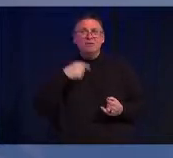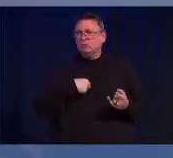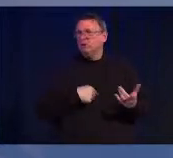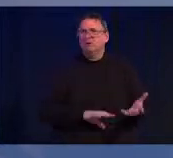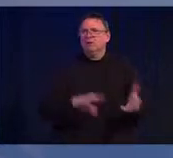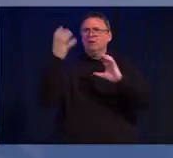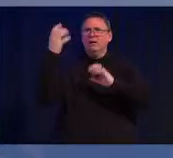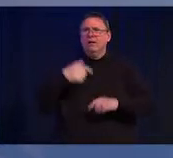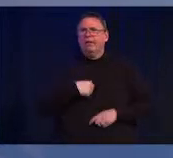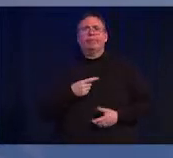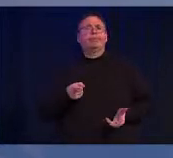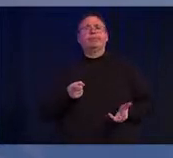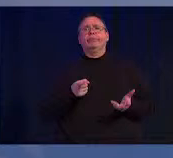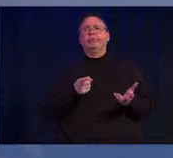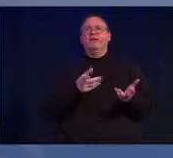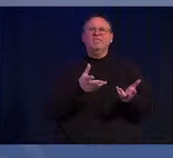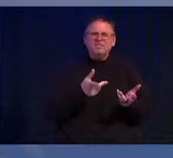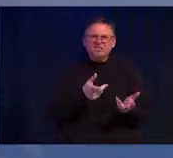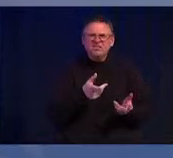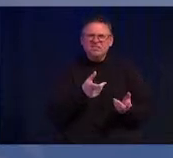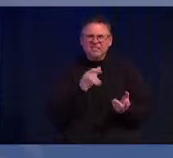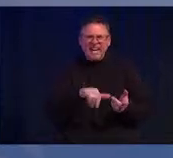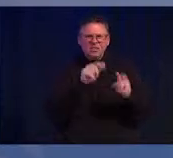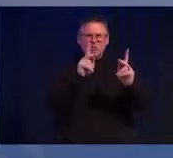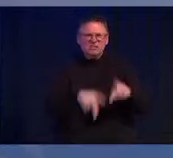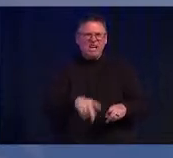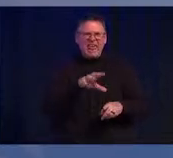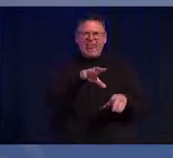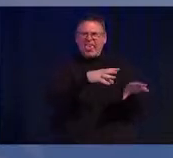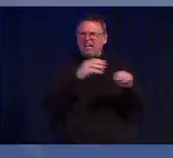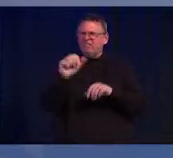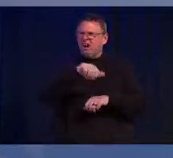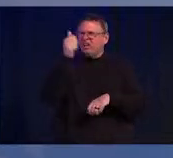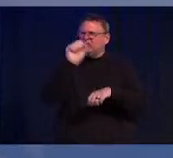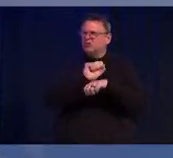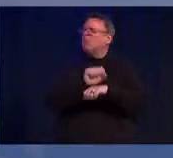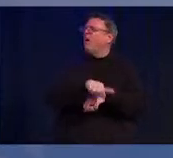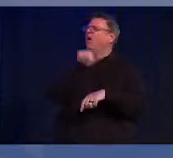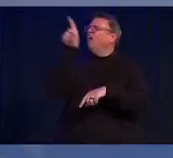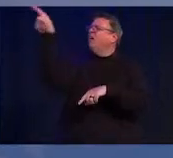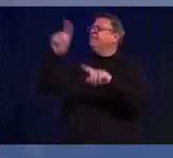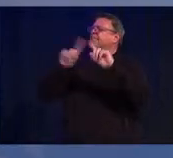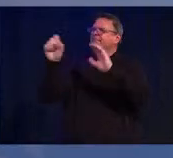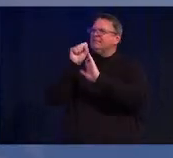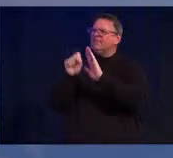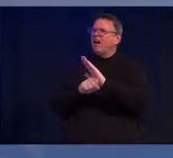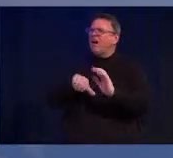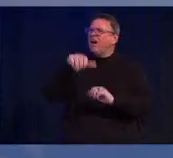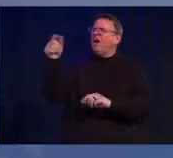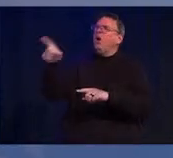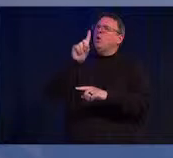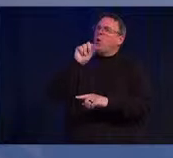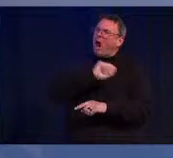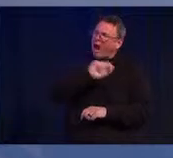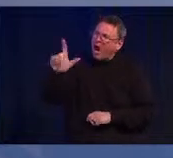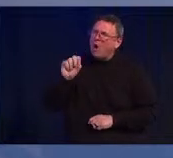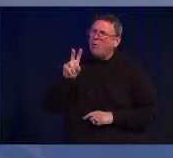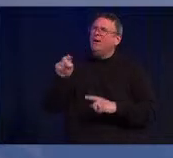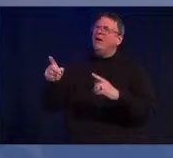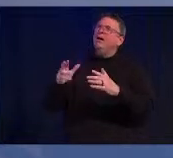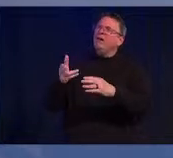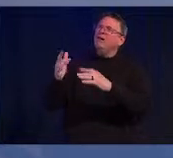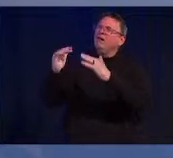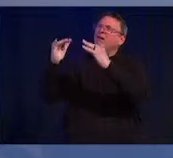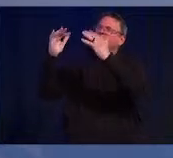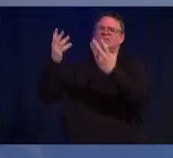in life, you end up leaving the state to find a job back in the basement. That's the single biggest thing we can get done